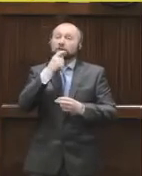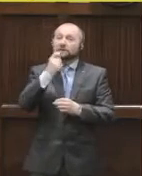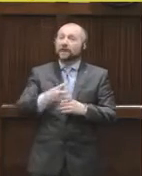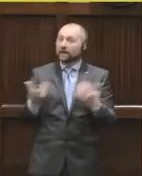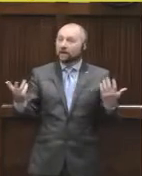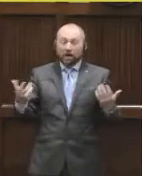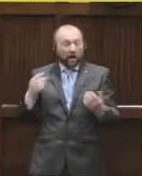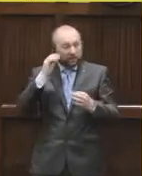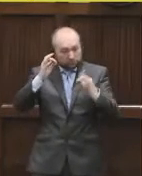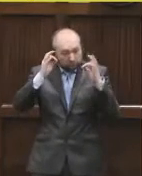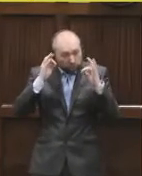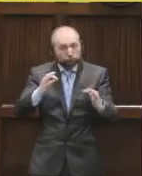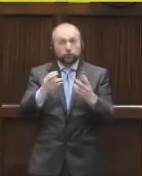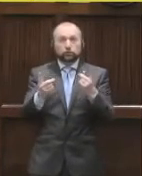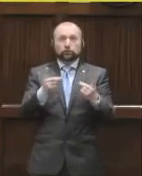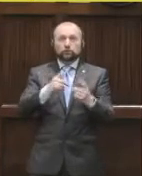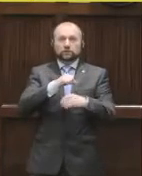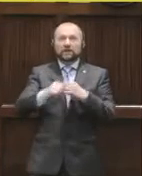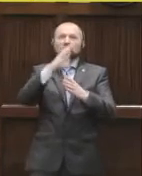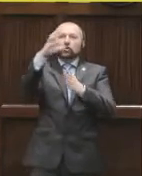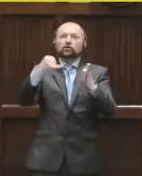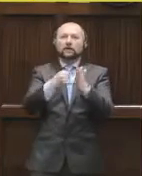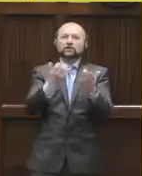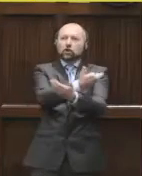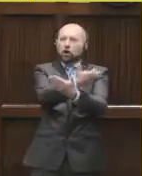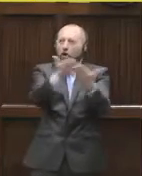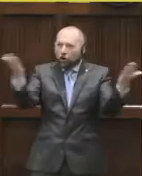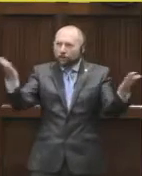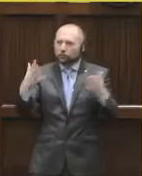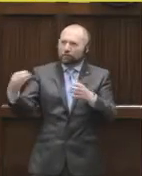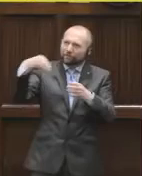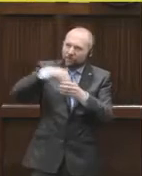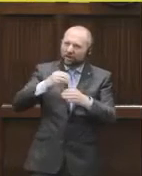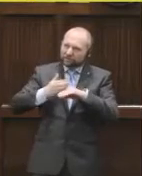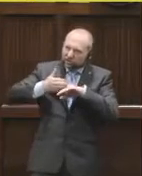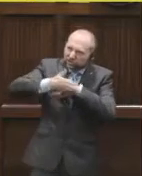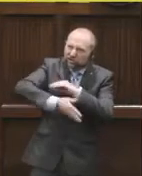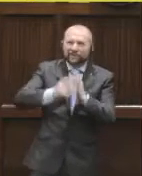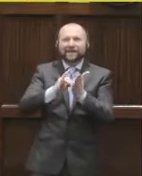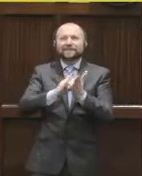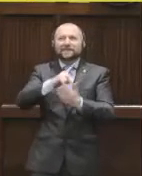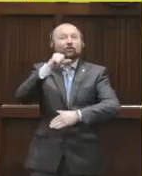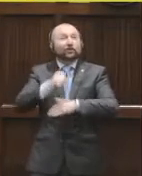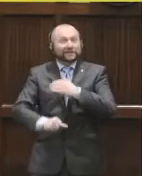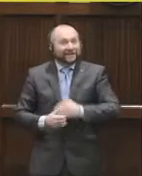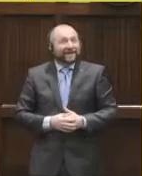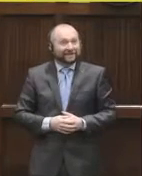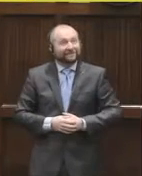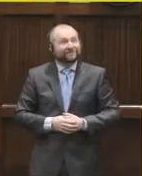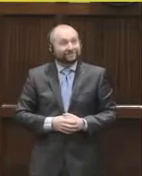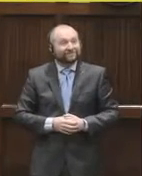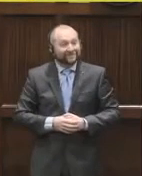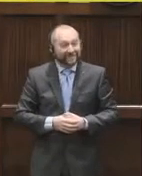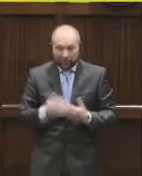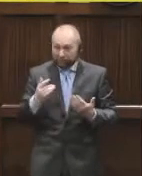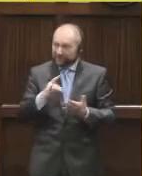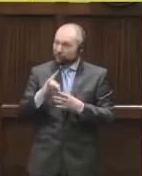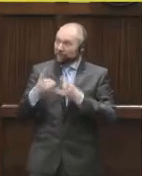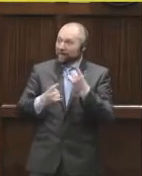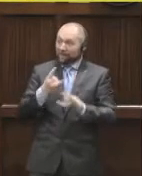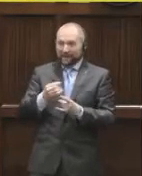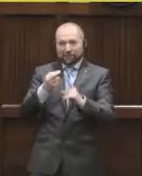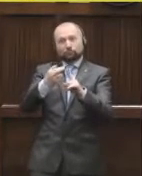move, congratulate all those involved in this very historic day when at last we give